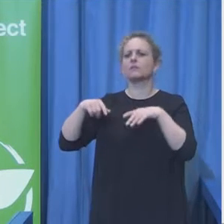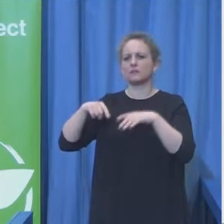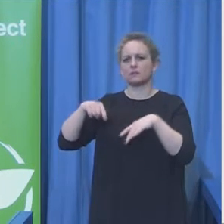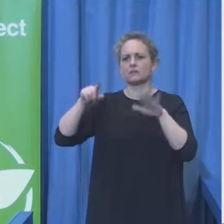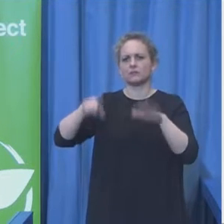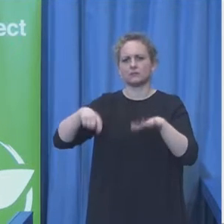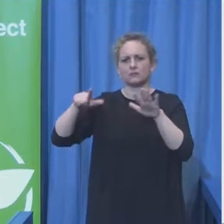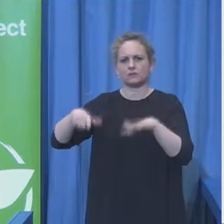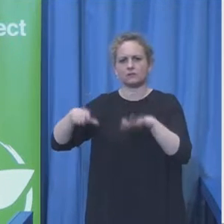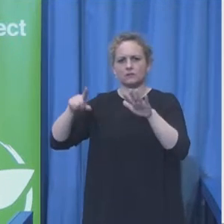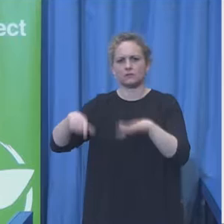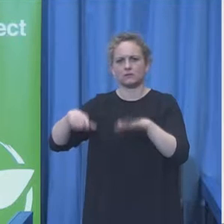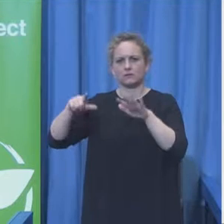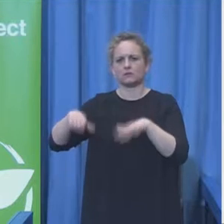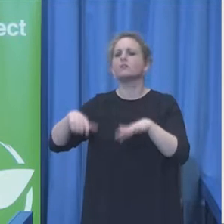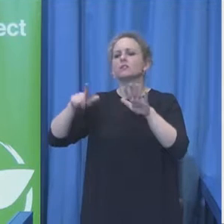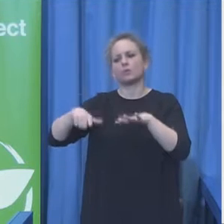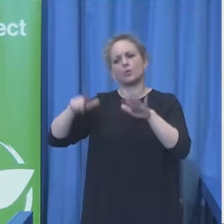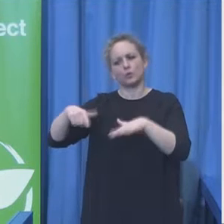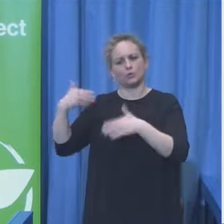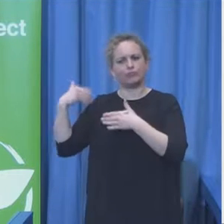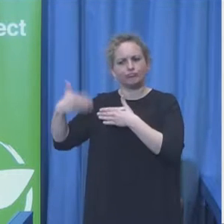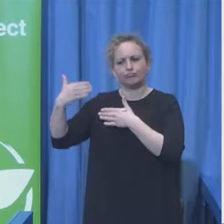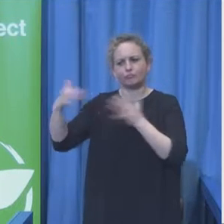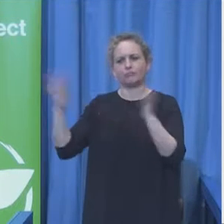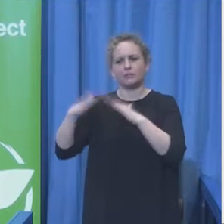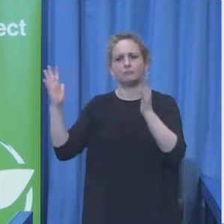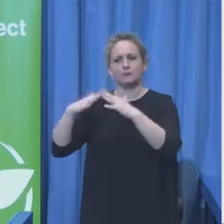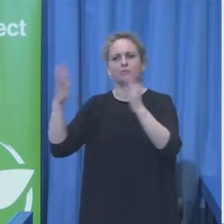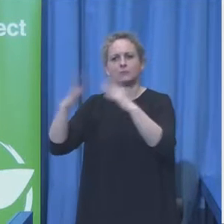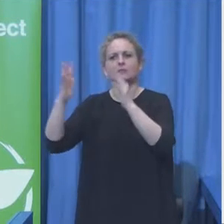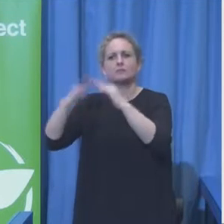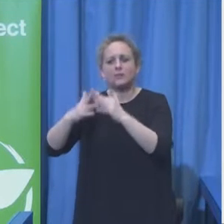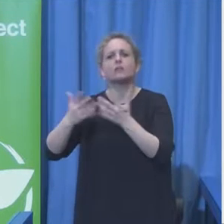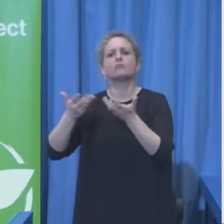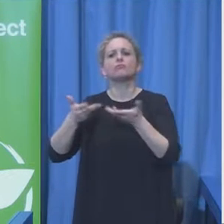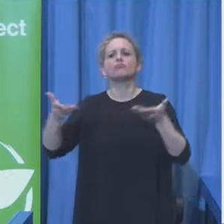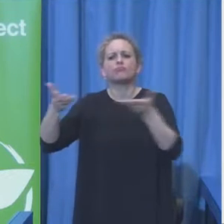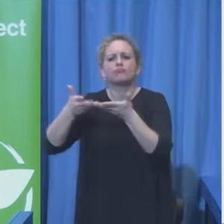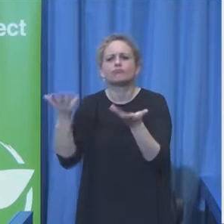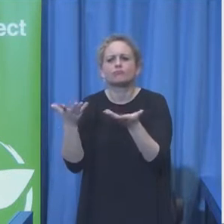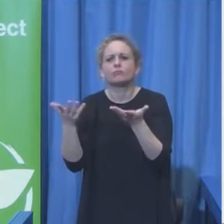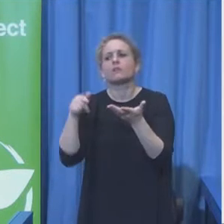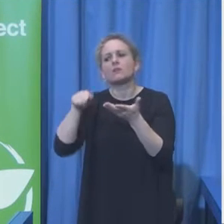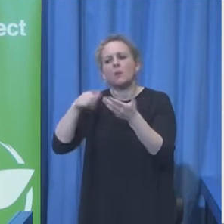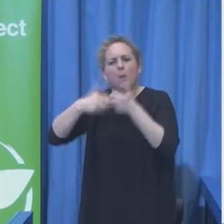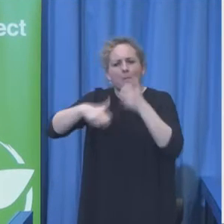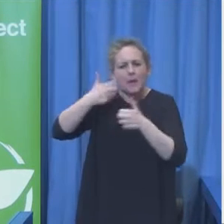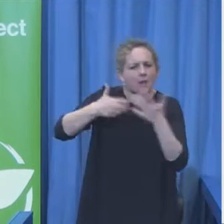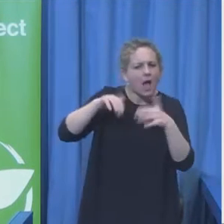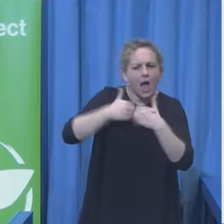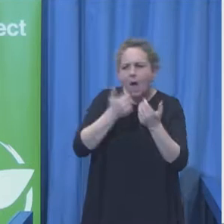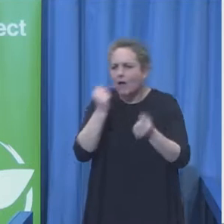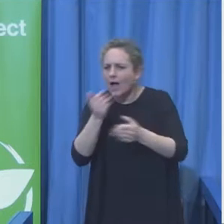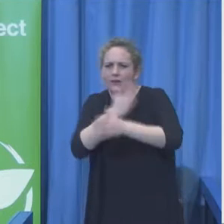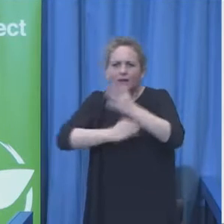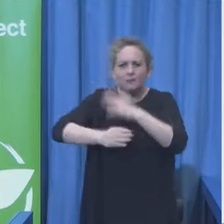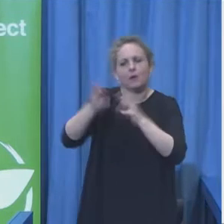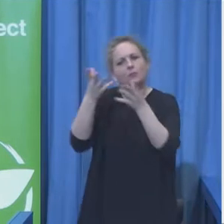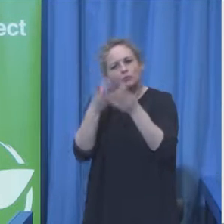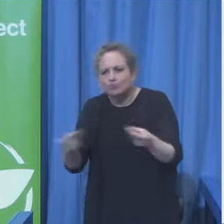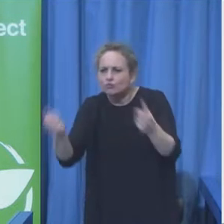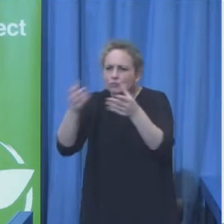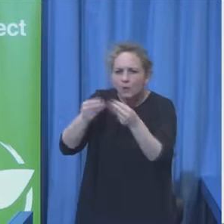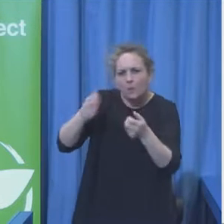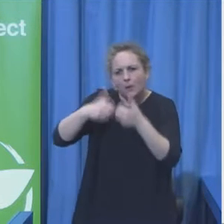discussions about and solutions about disability and employment. Definitely, we have also